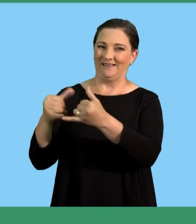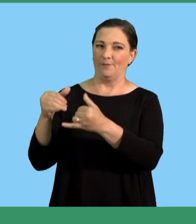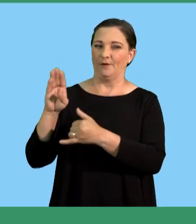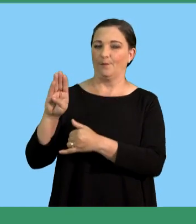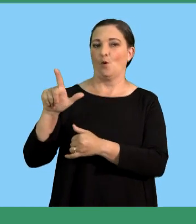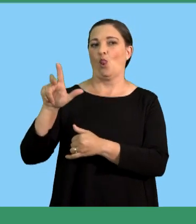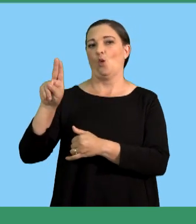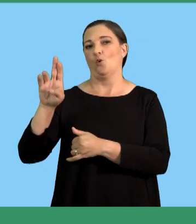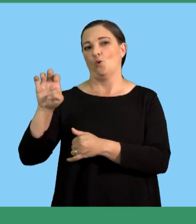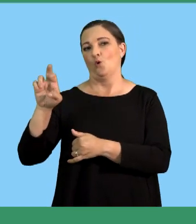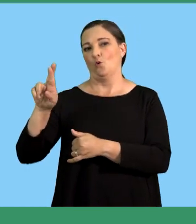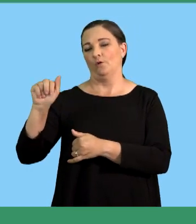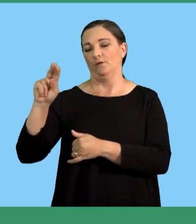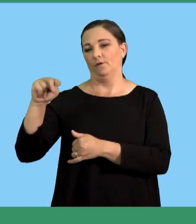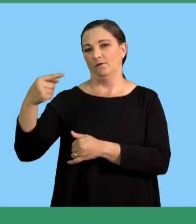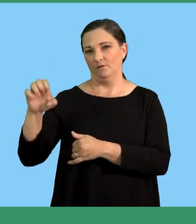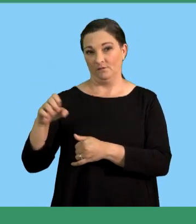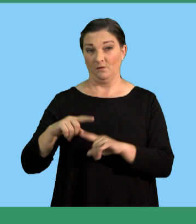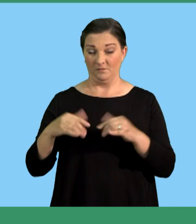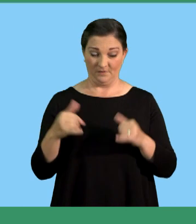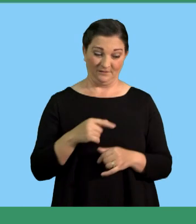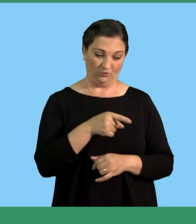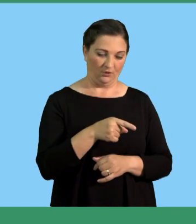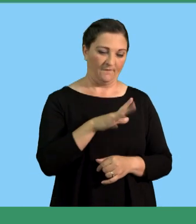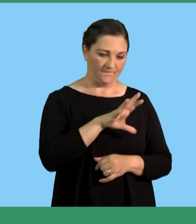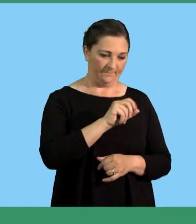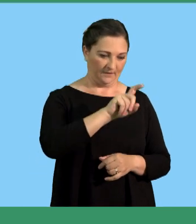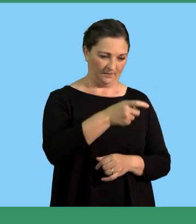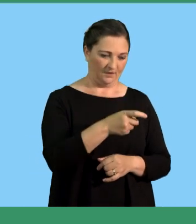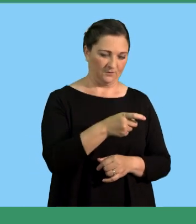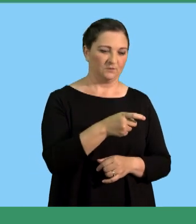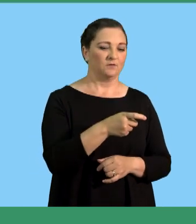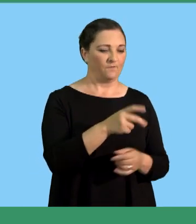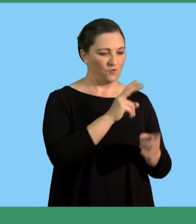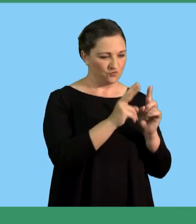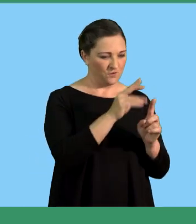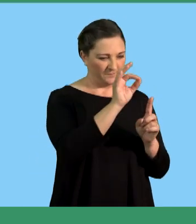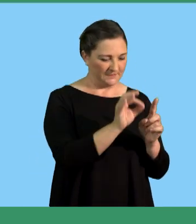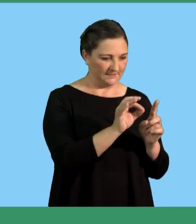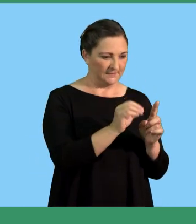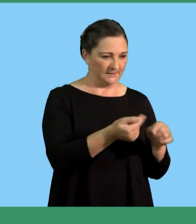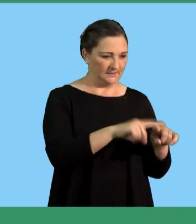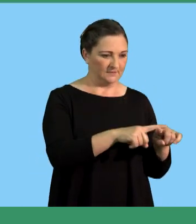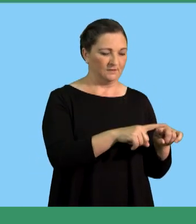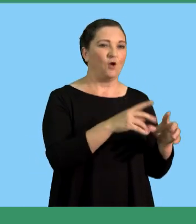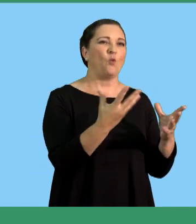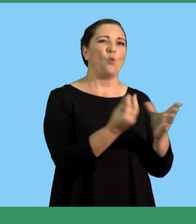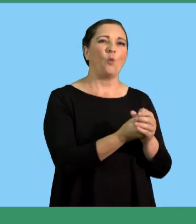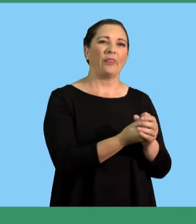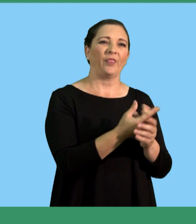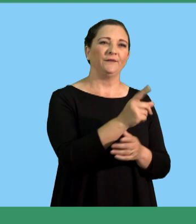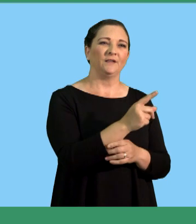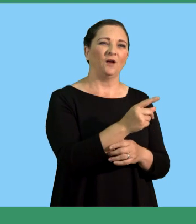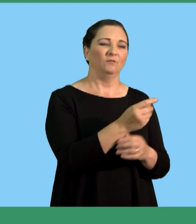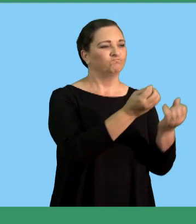So Prime Plumbers invested 50,000 for 6 months at 12% interest with a financial